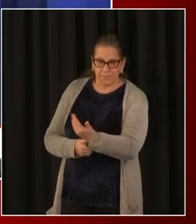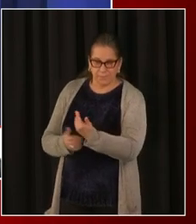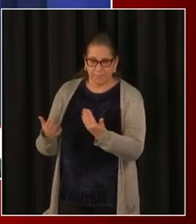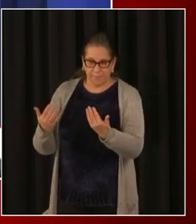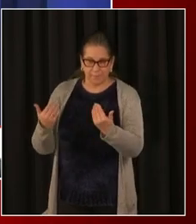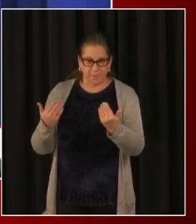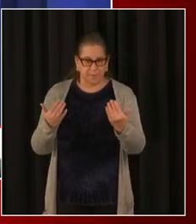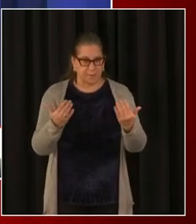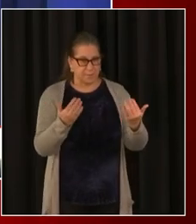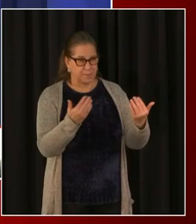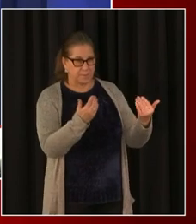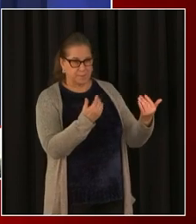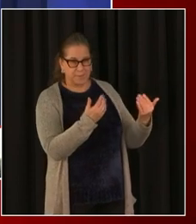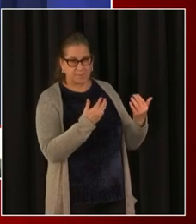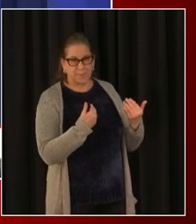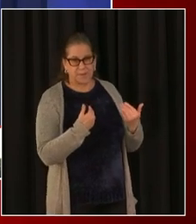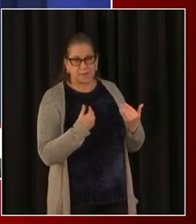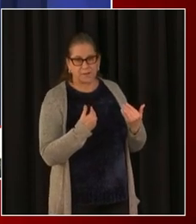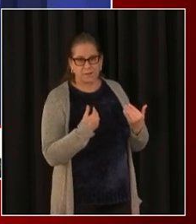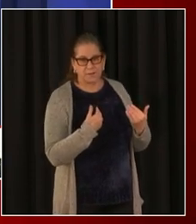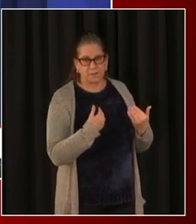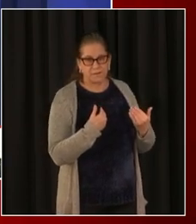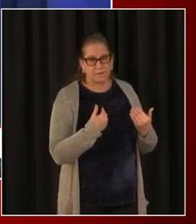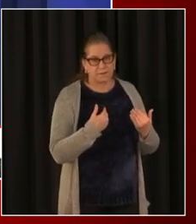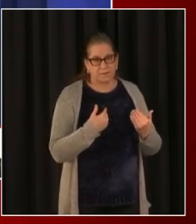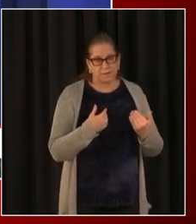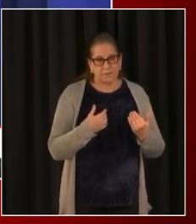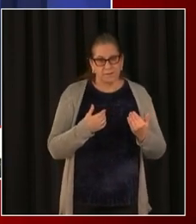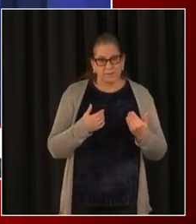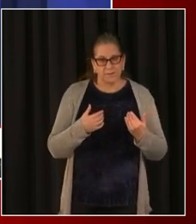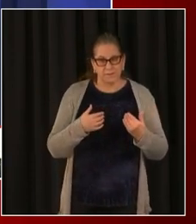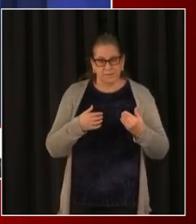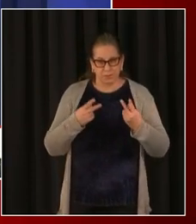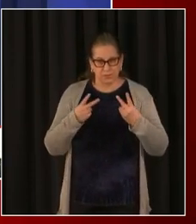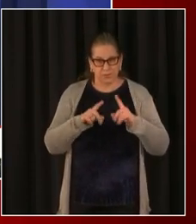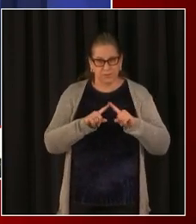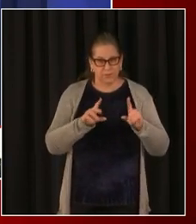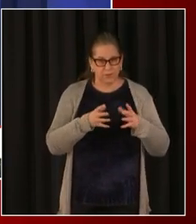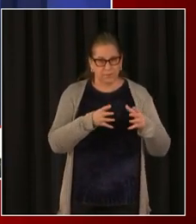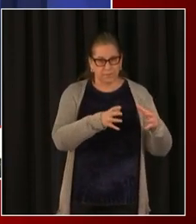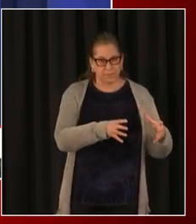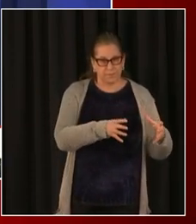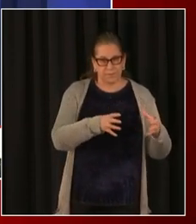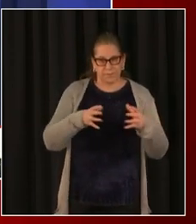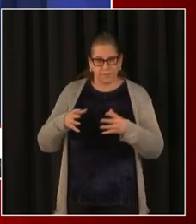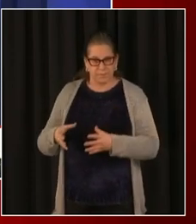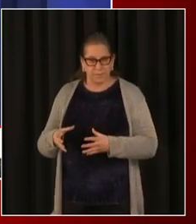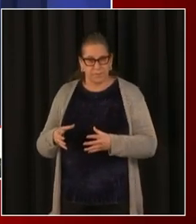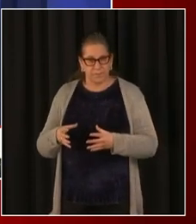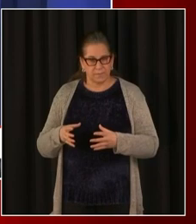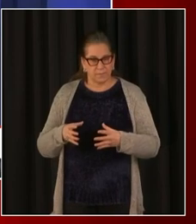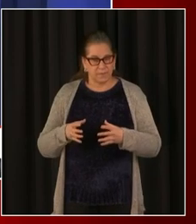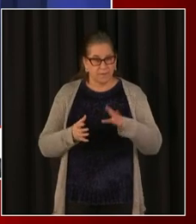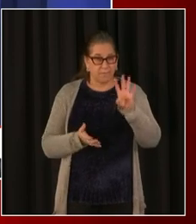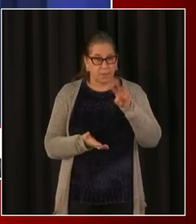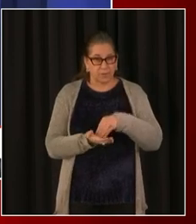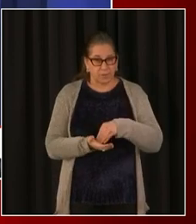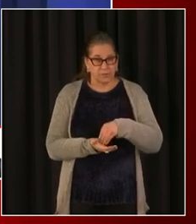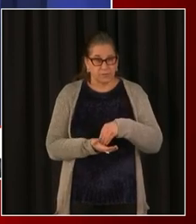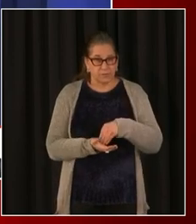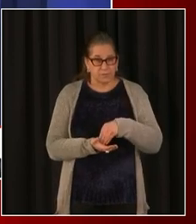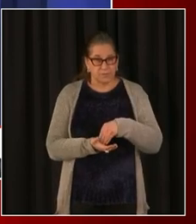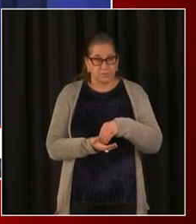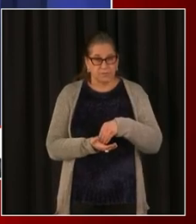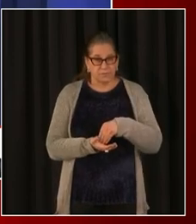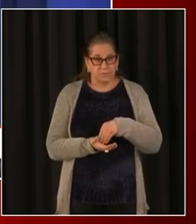So these 4,000 or so doses that are out there in the community settings are available for anyone in phase